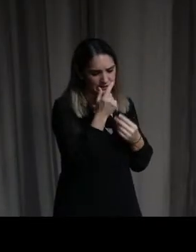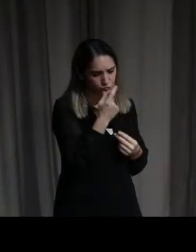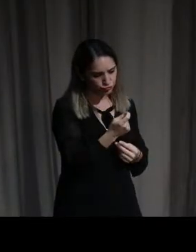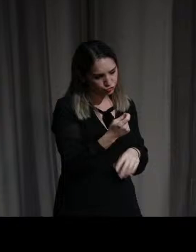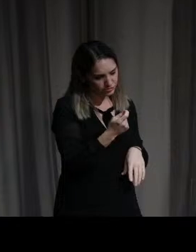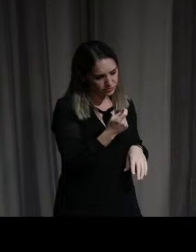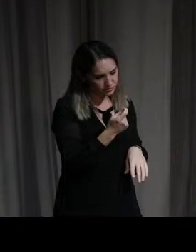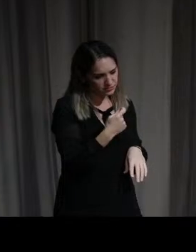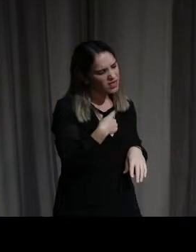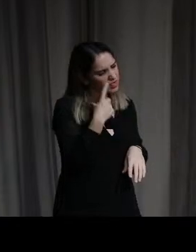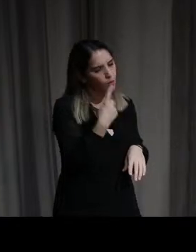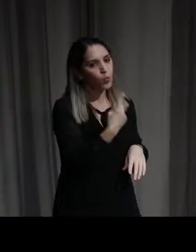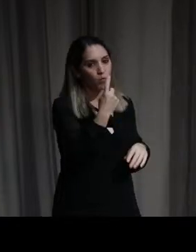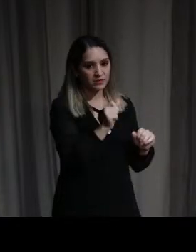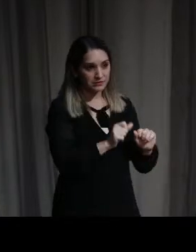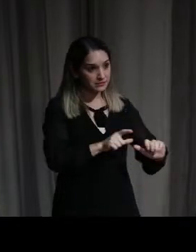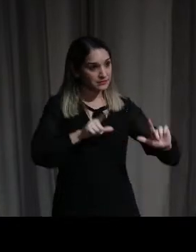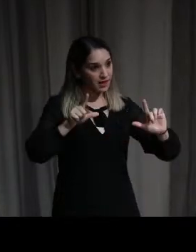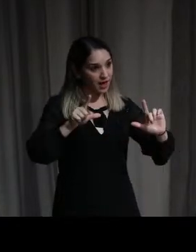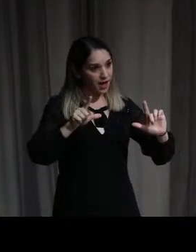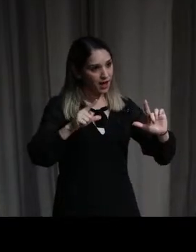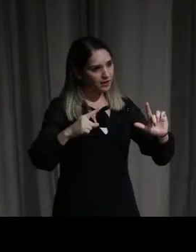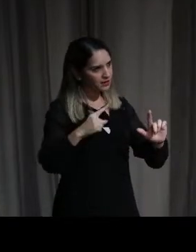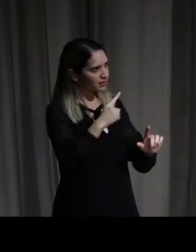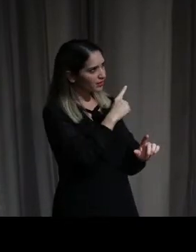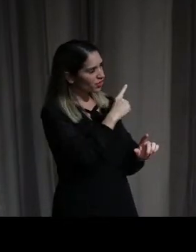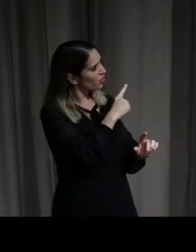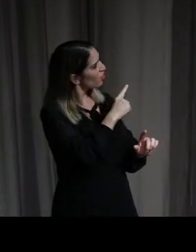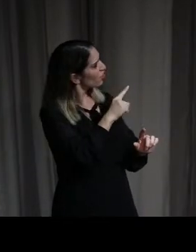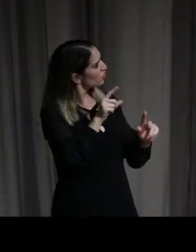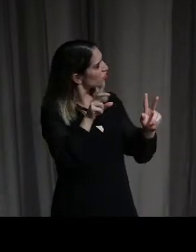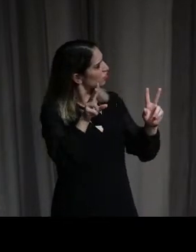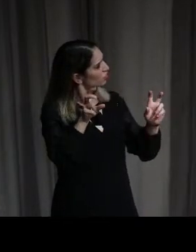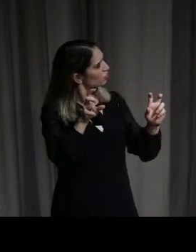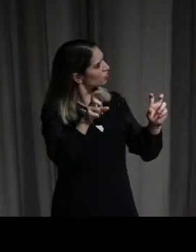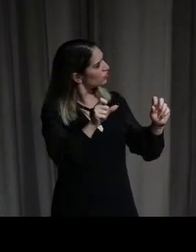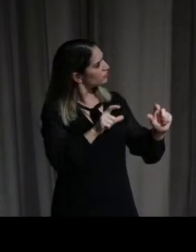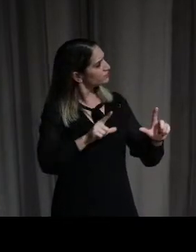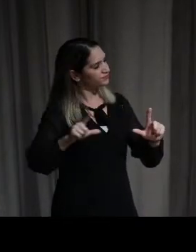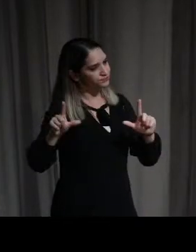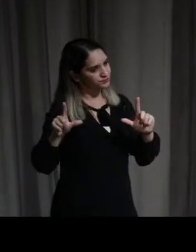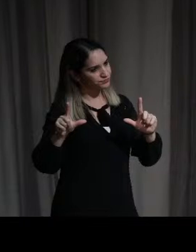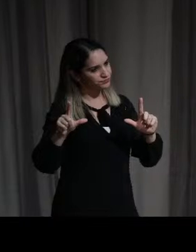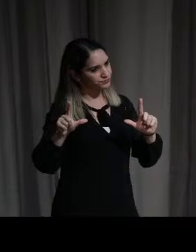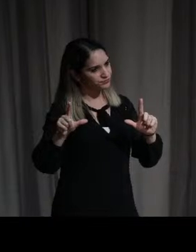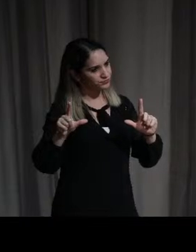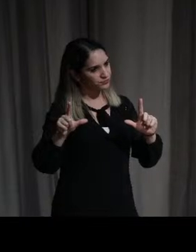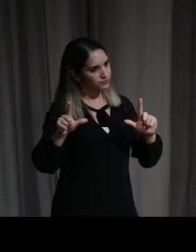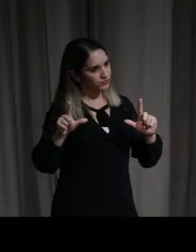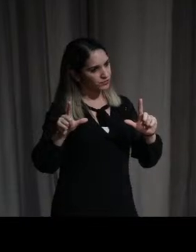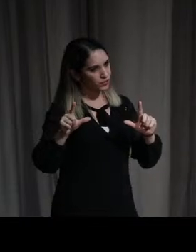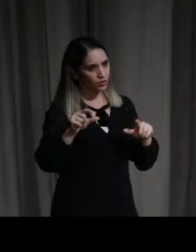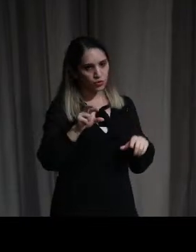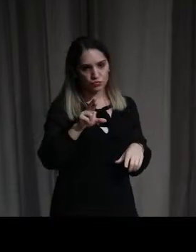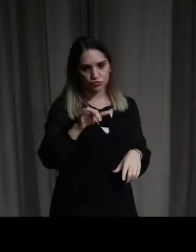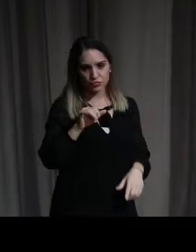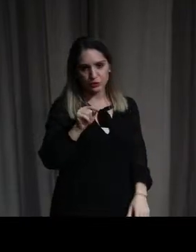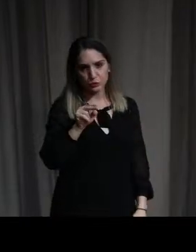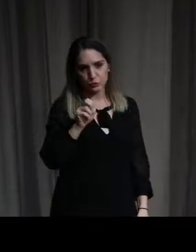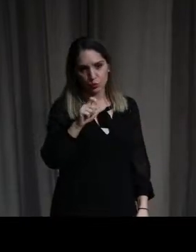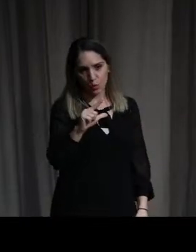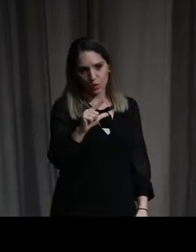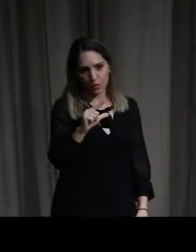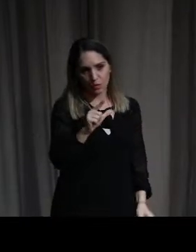you have a slide in there about the bembes, which are these ceremonial rituals in Santeria, which is